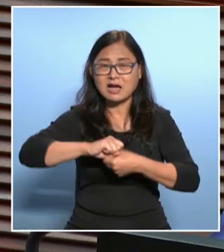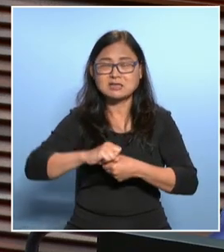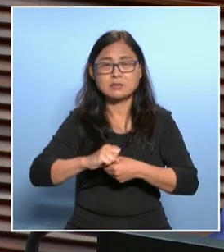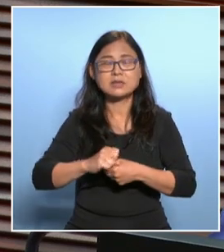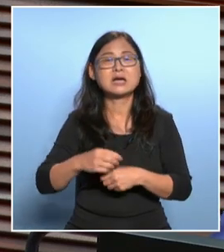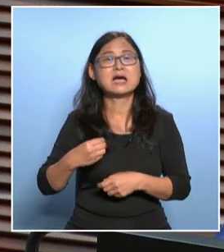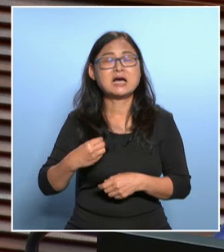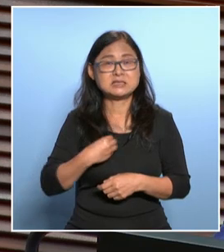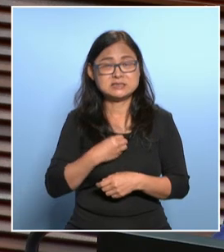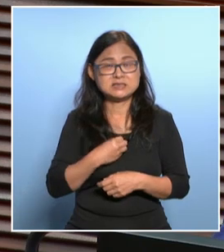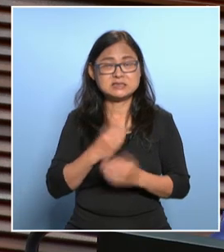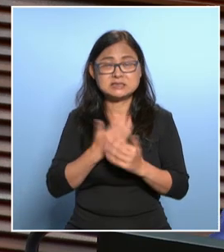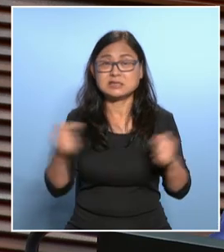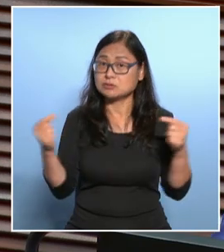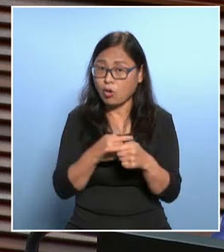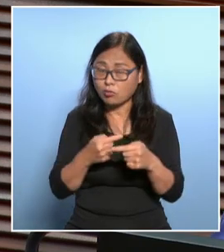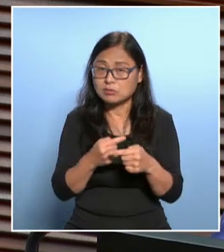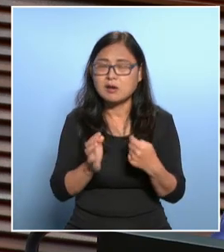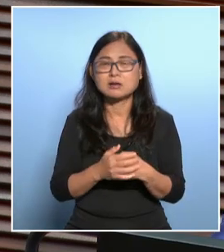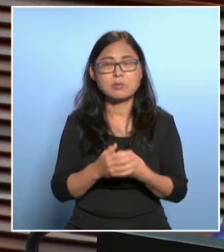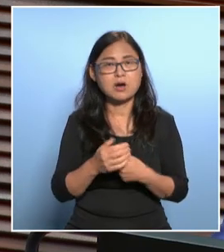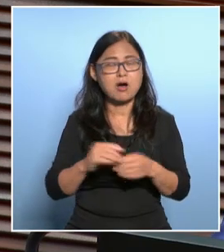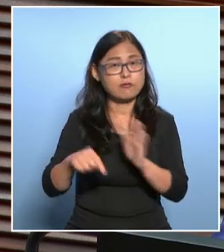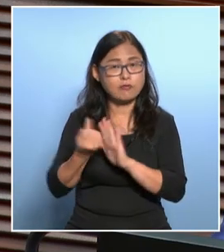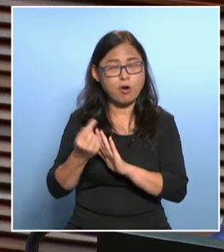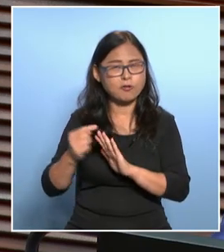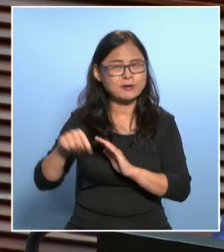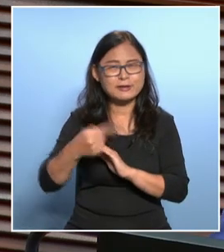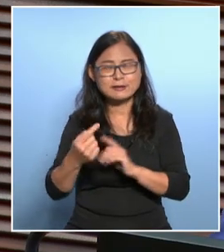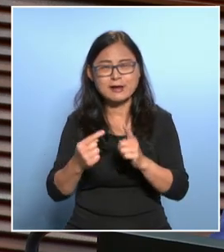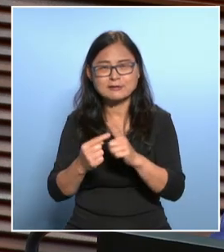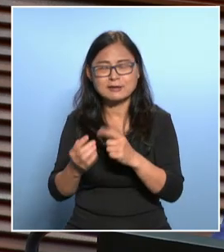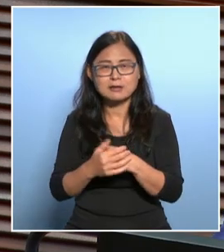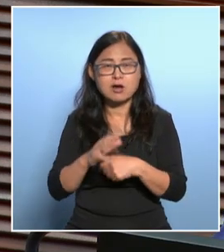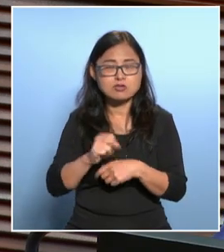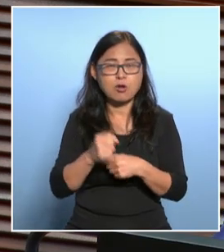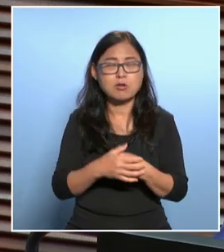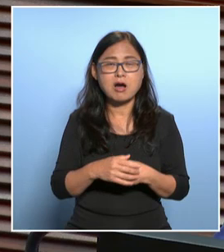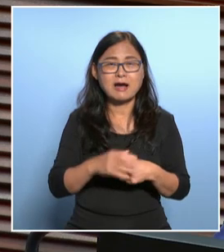important. And will this be incorporated into the e-health system